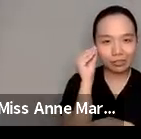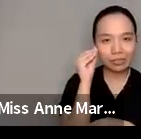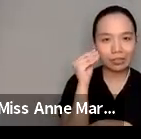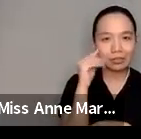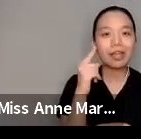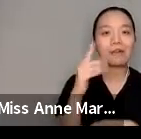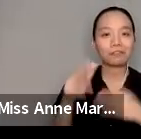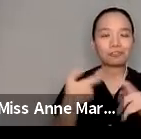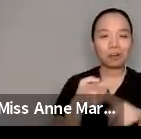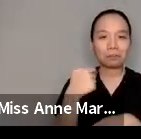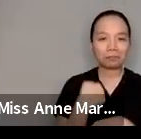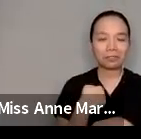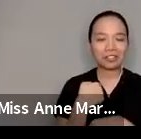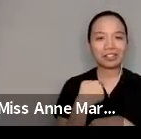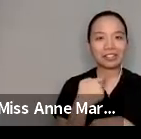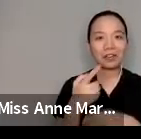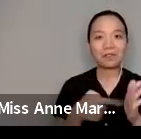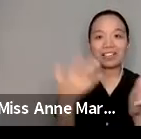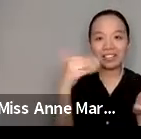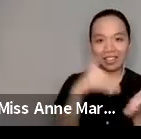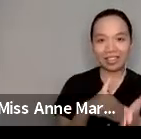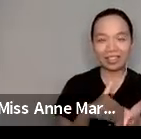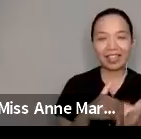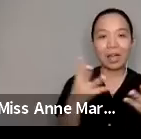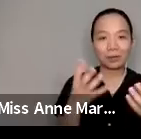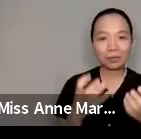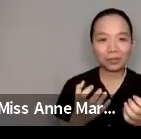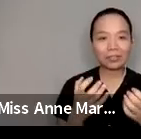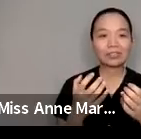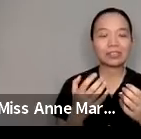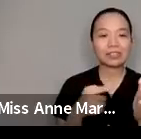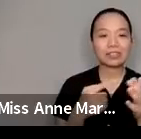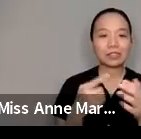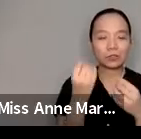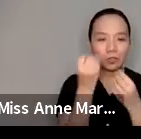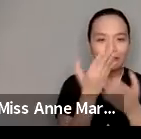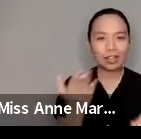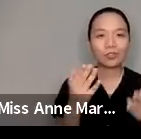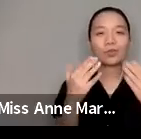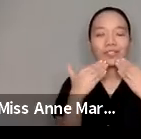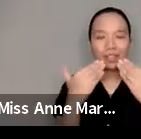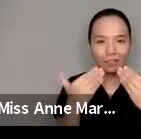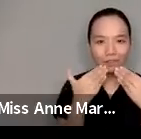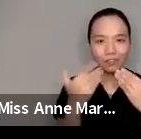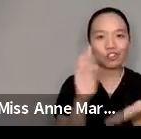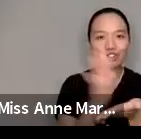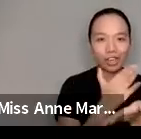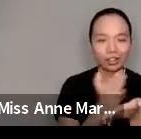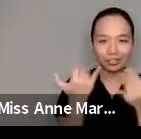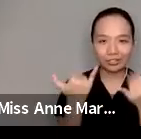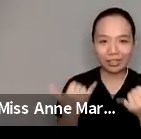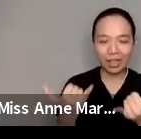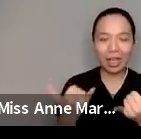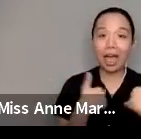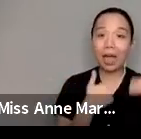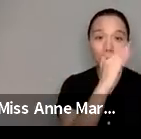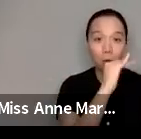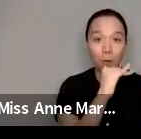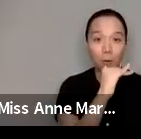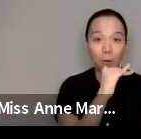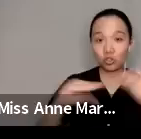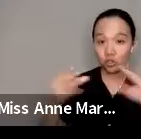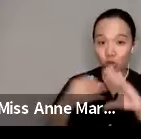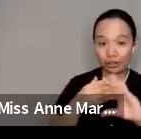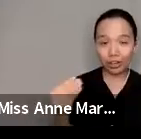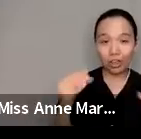me. Once again, I would like to say that we are so grateful for this sharing session. I hope that our story of